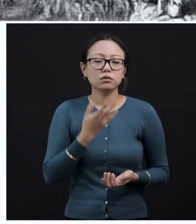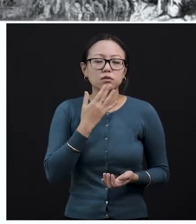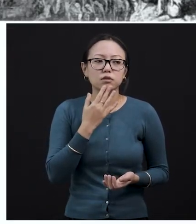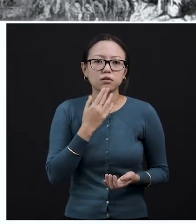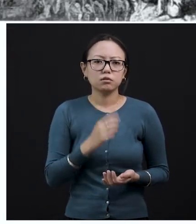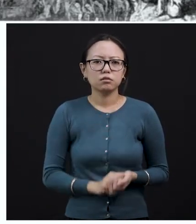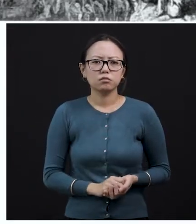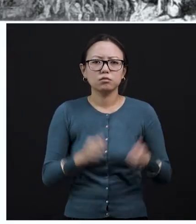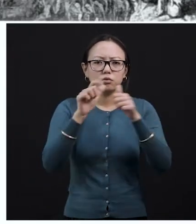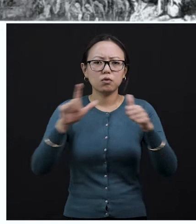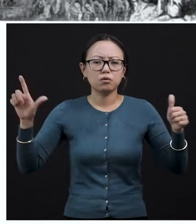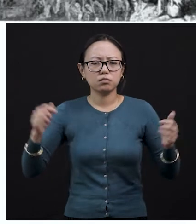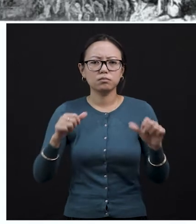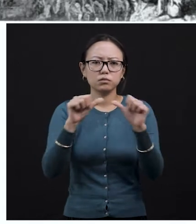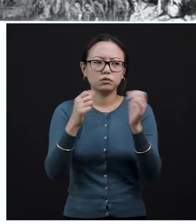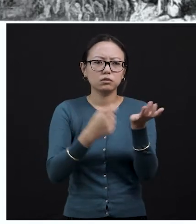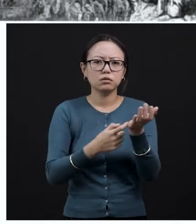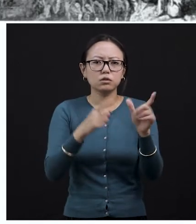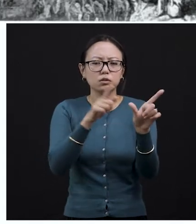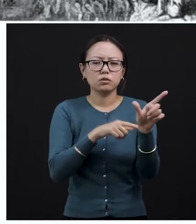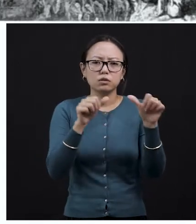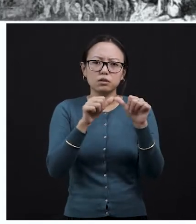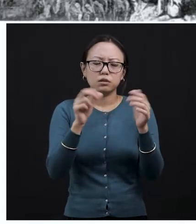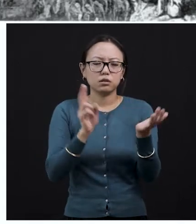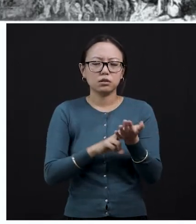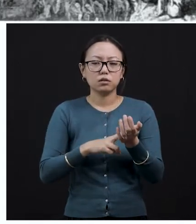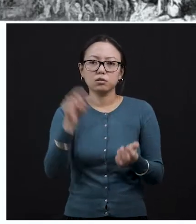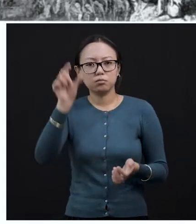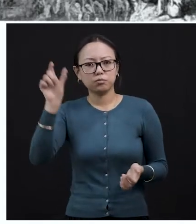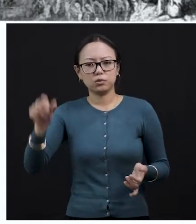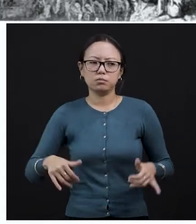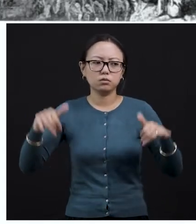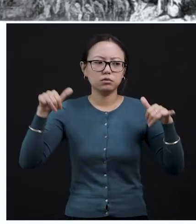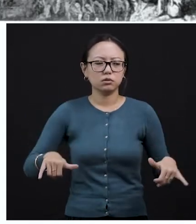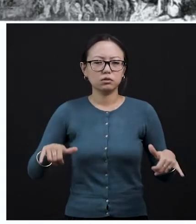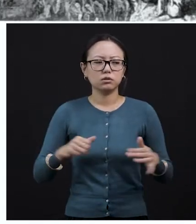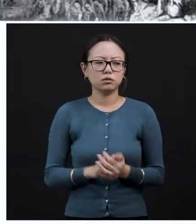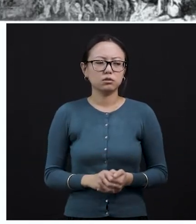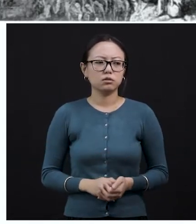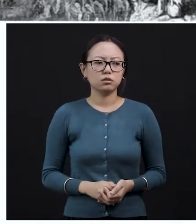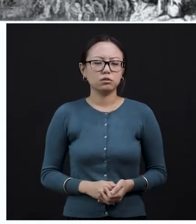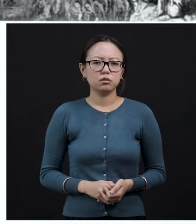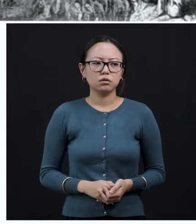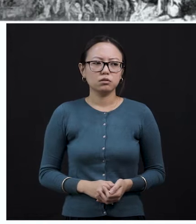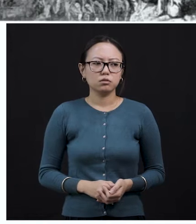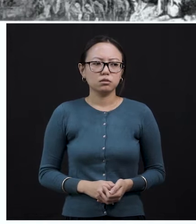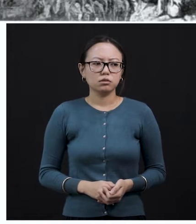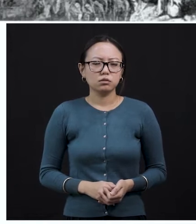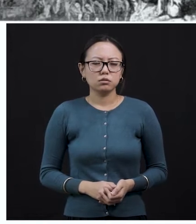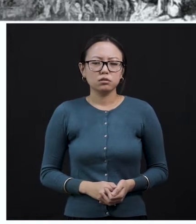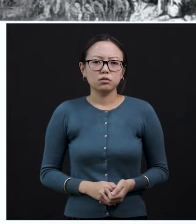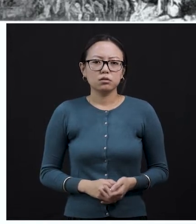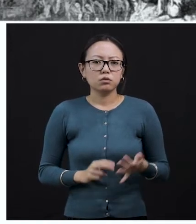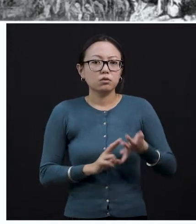Punjab, and later on they conquered, that means they captured all the northern parts of India, and which